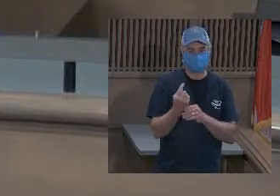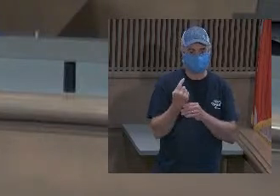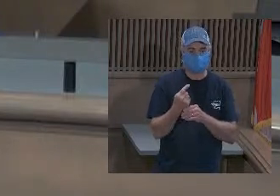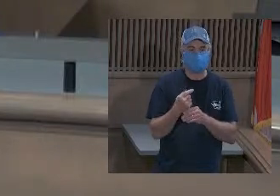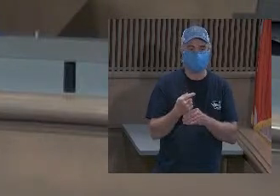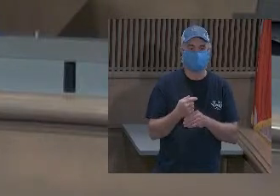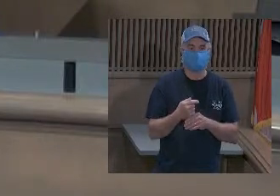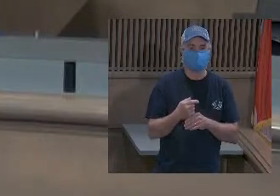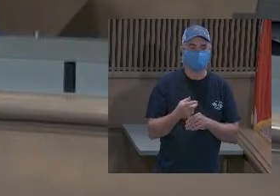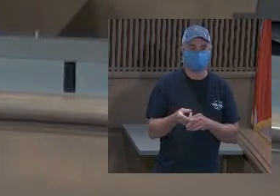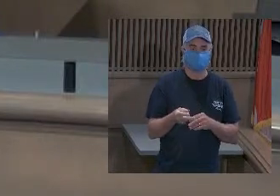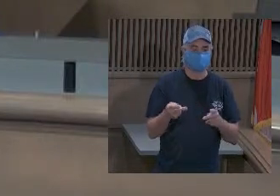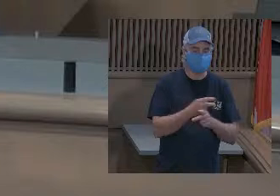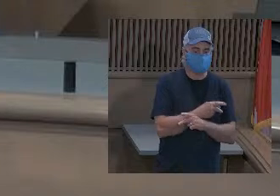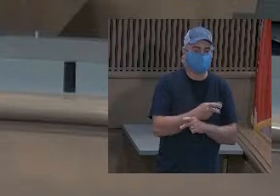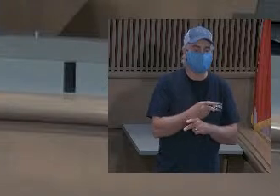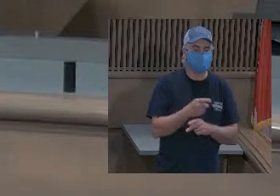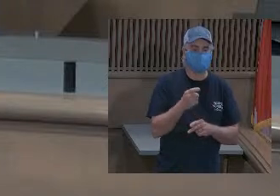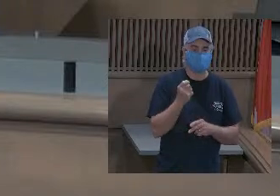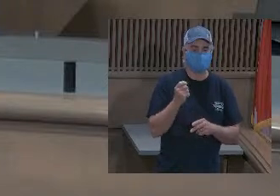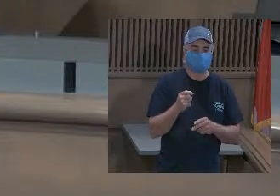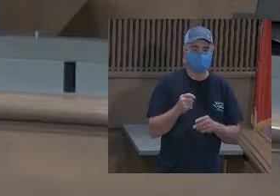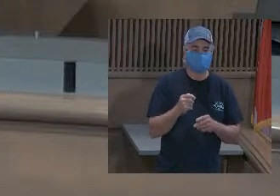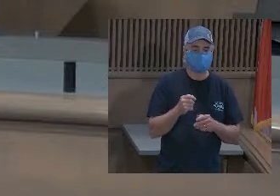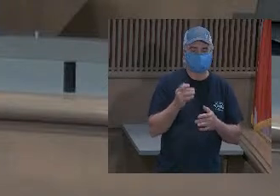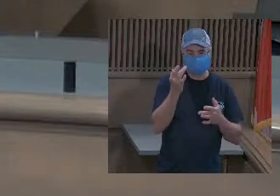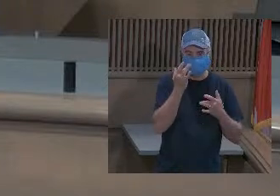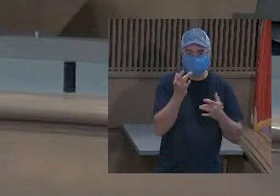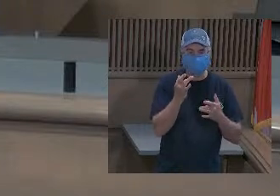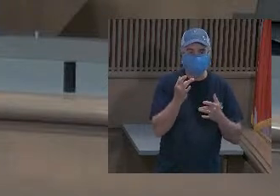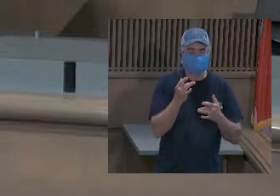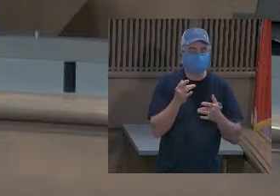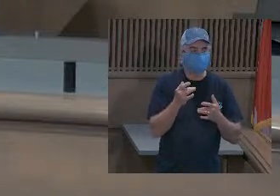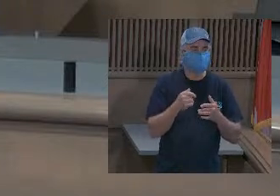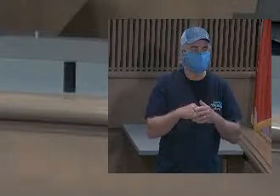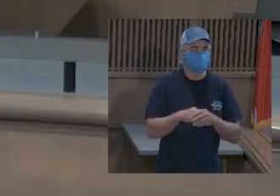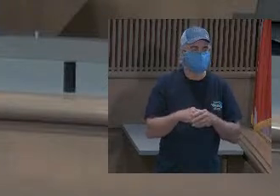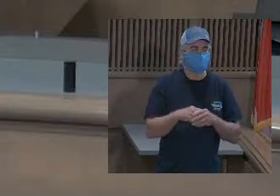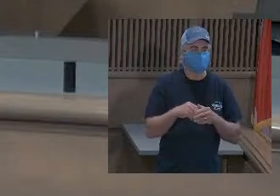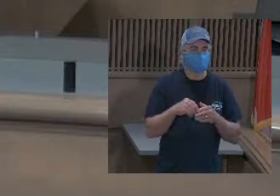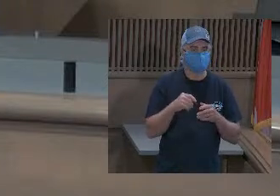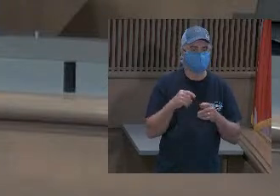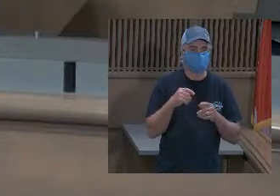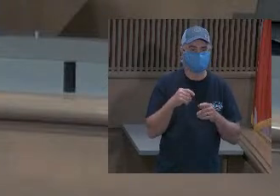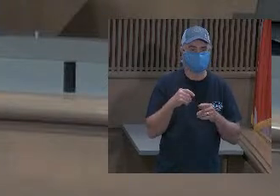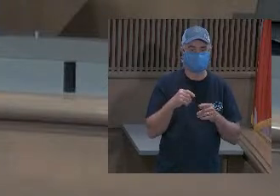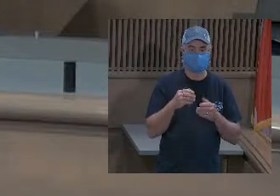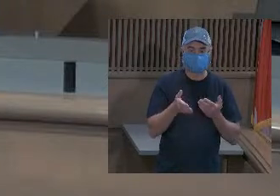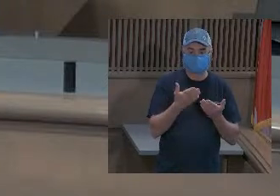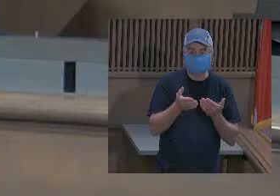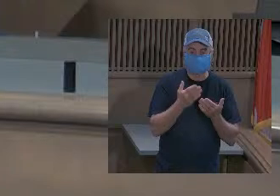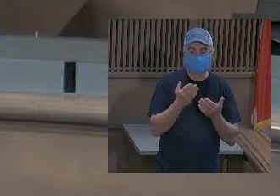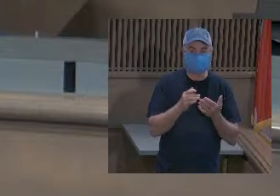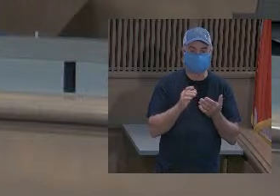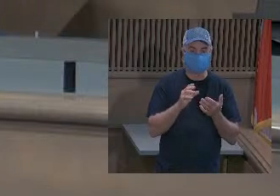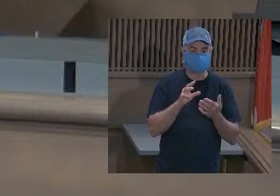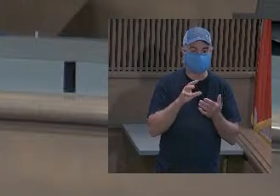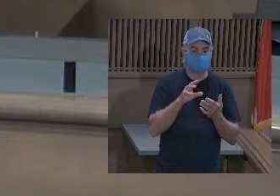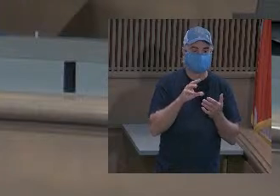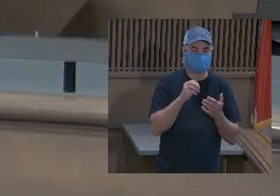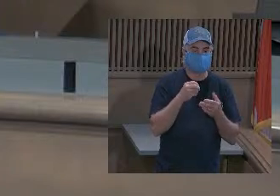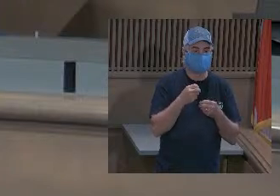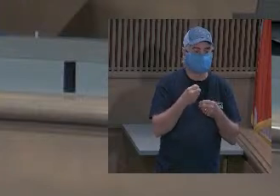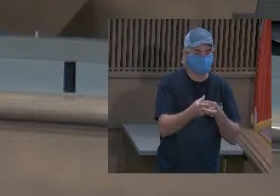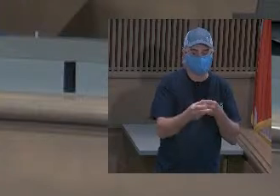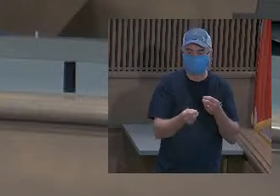be worse in terms of symptoms. It appears to be worse in terms of its contagiousness. It is spreading